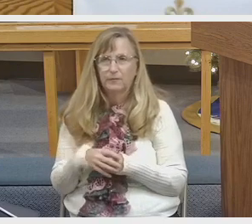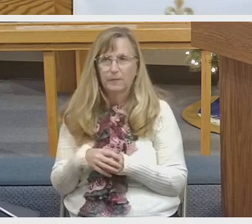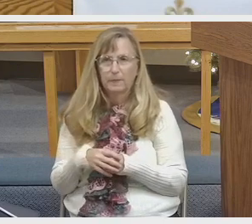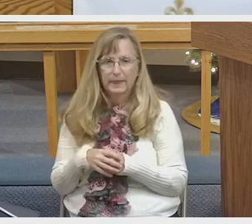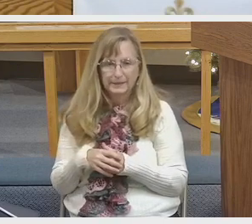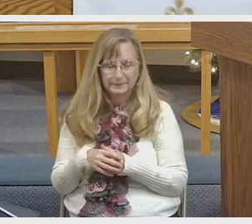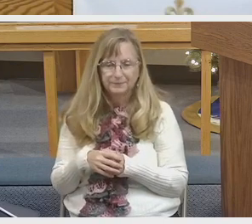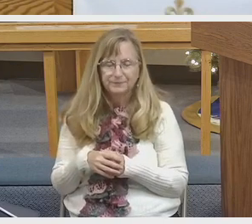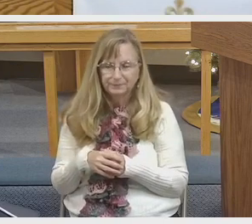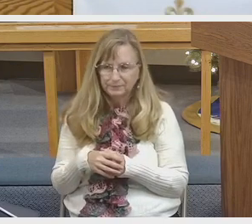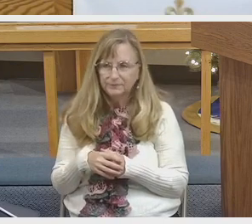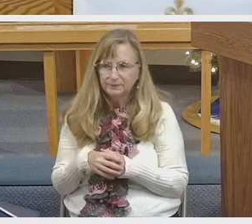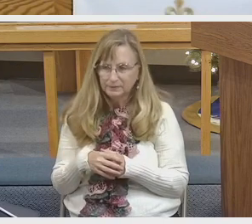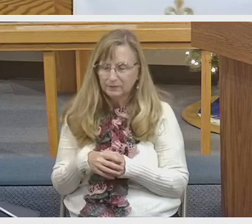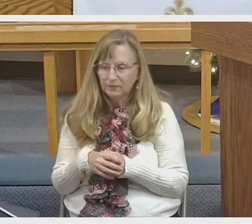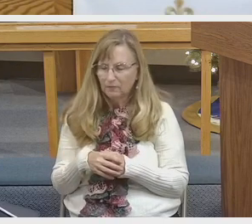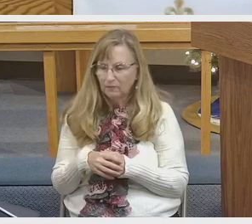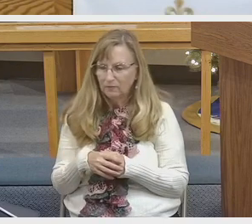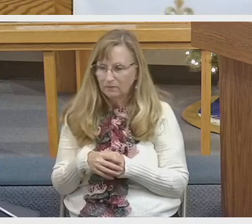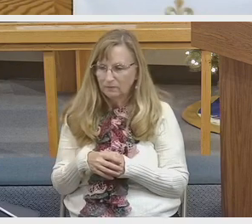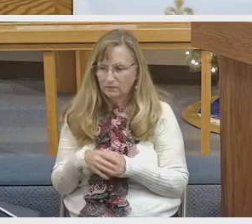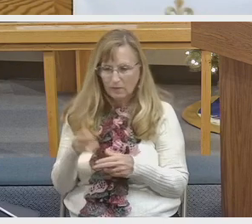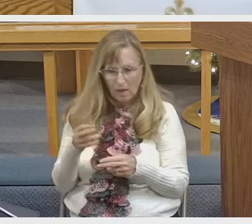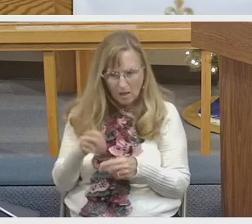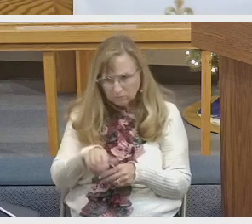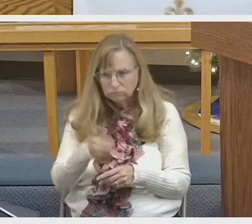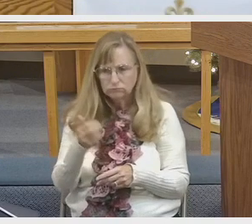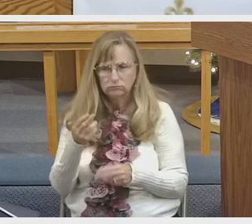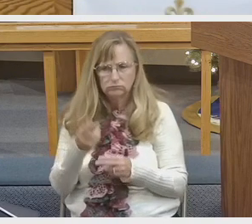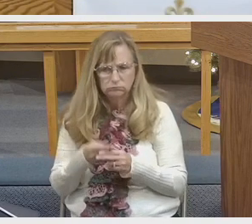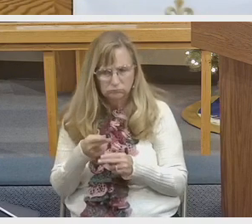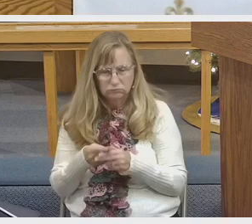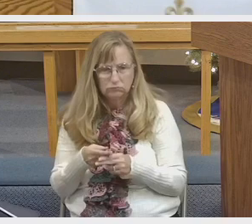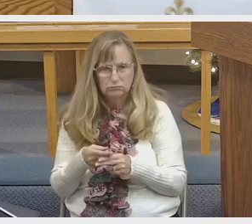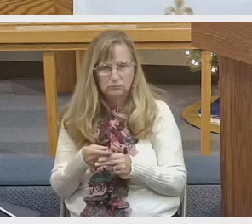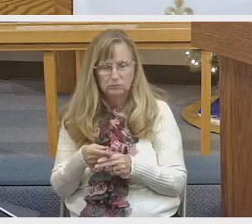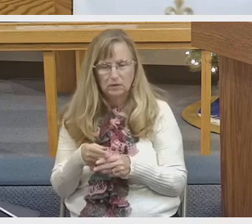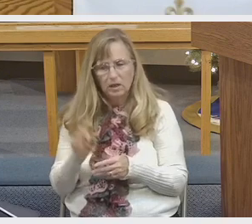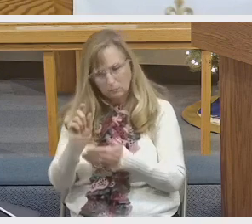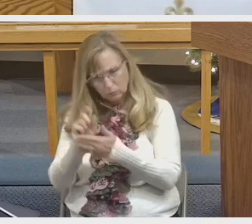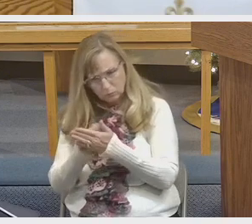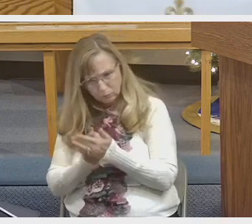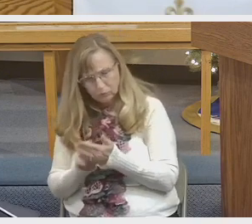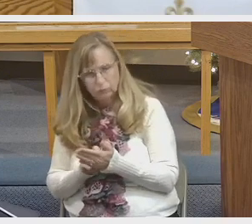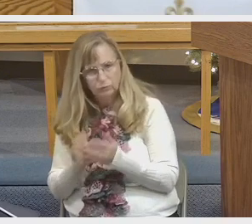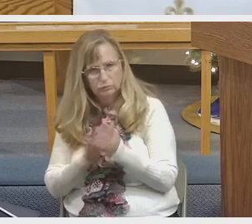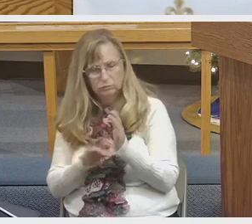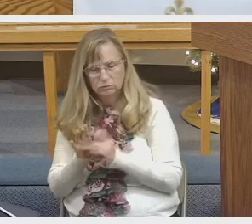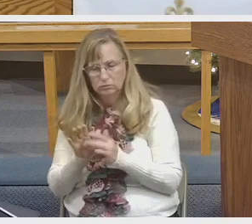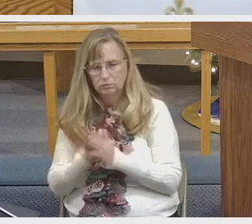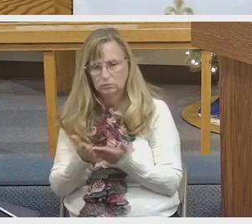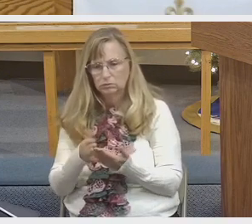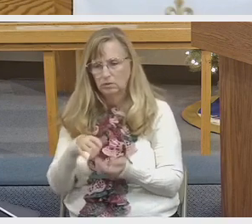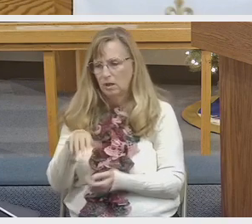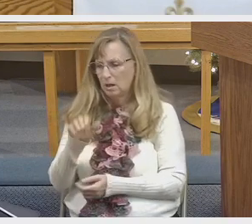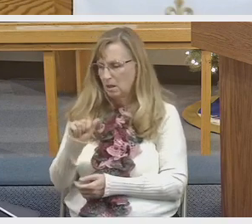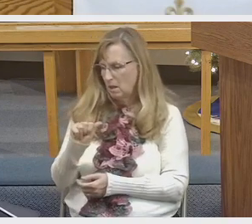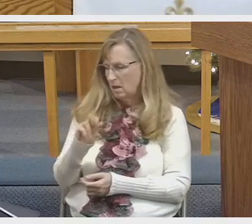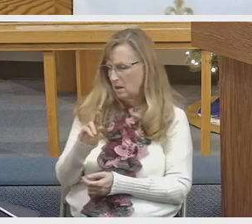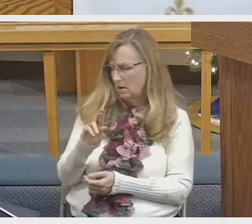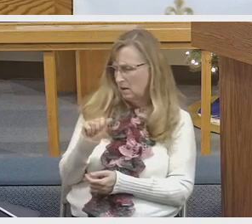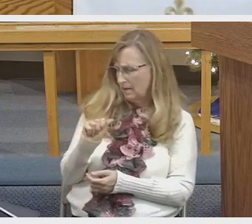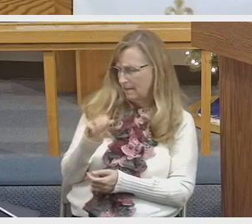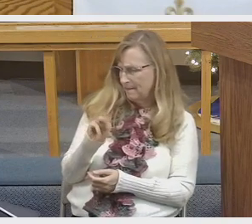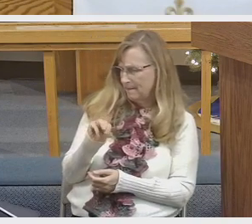daughter. When Jesus spoke to her, they record the Aramaic